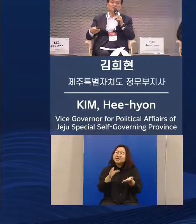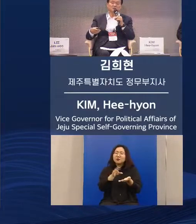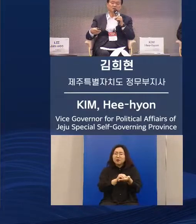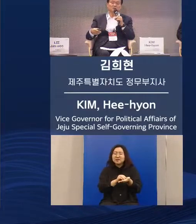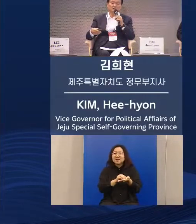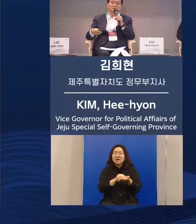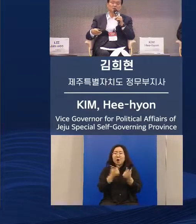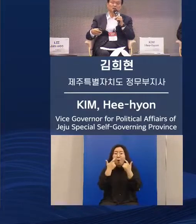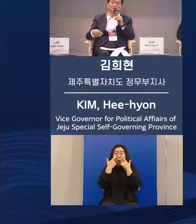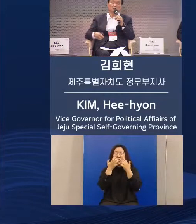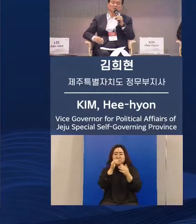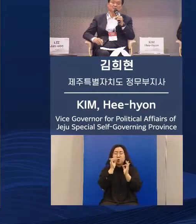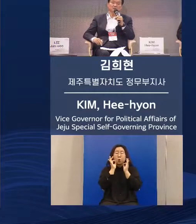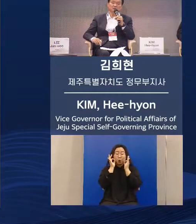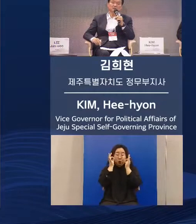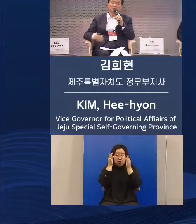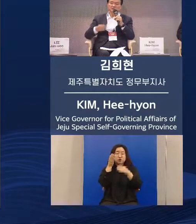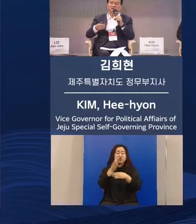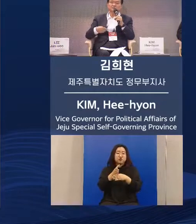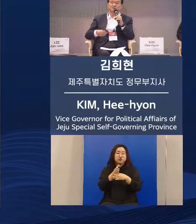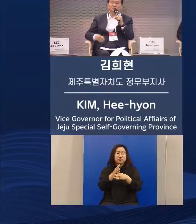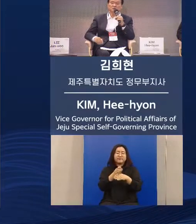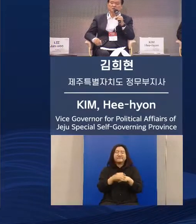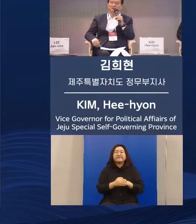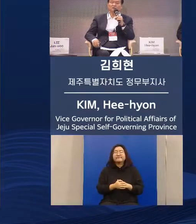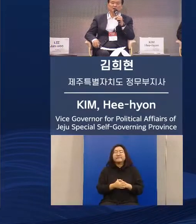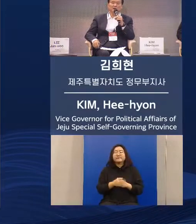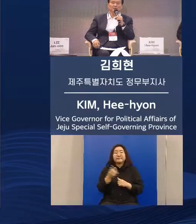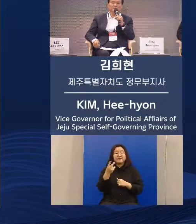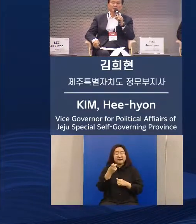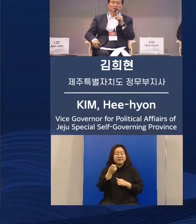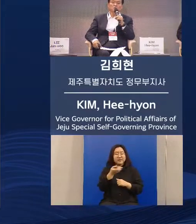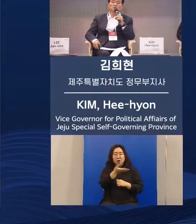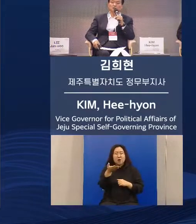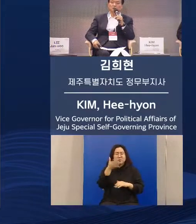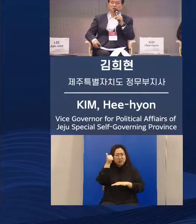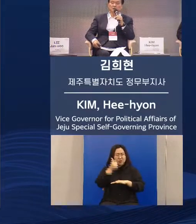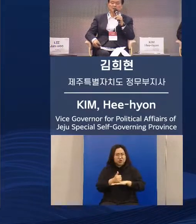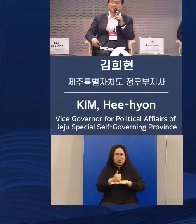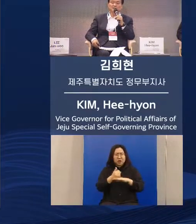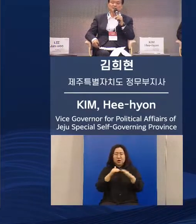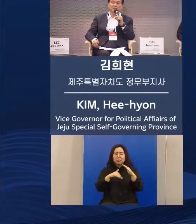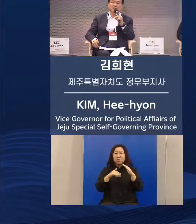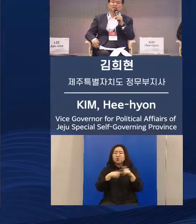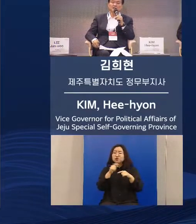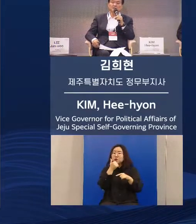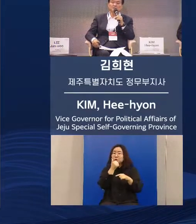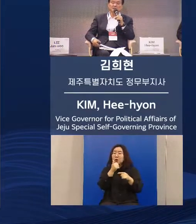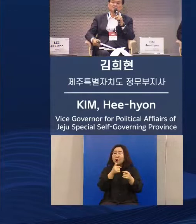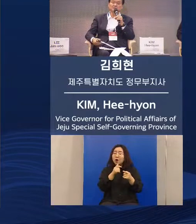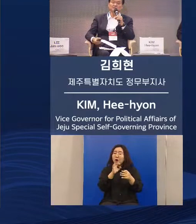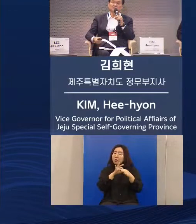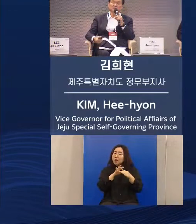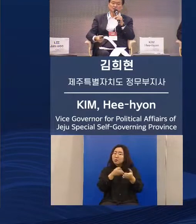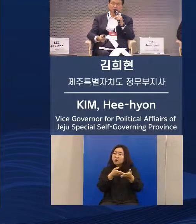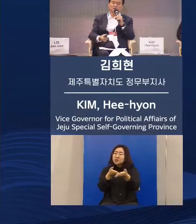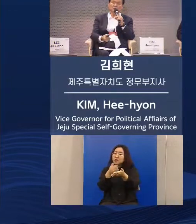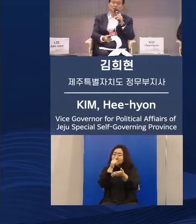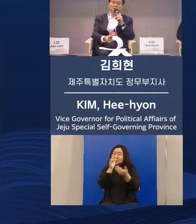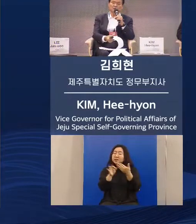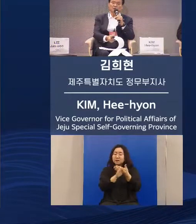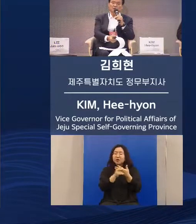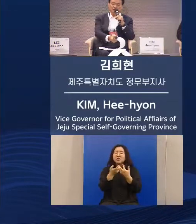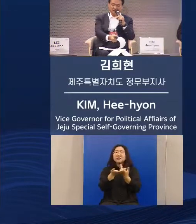promote this public sign language interpretation. So if you have a chance later